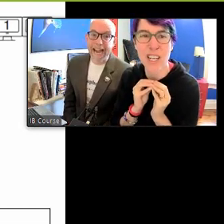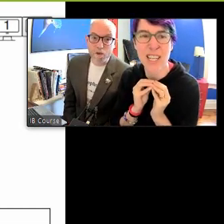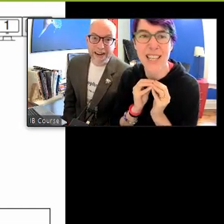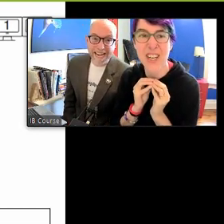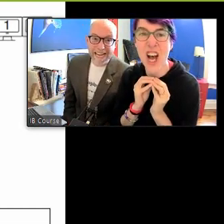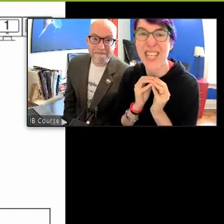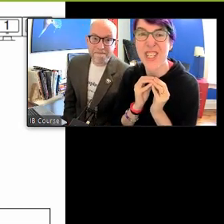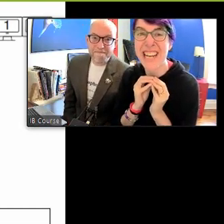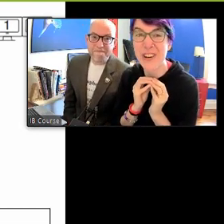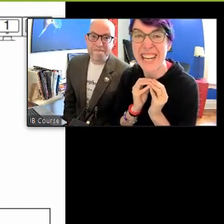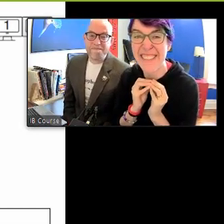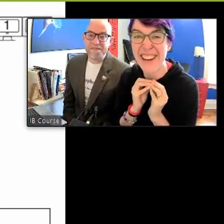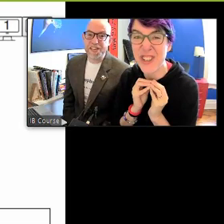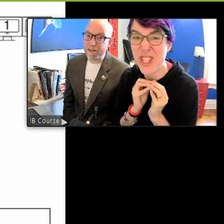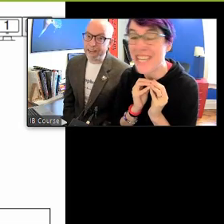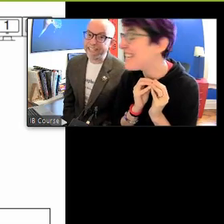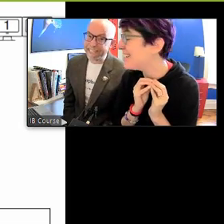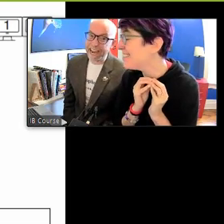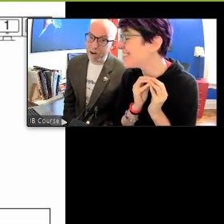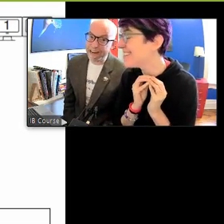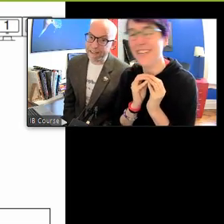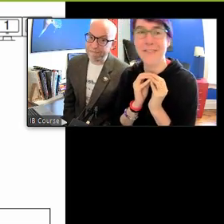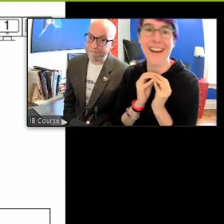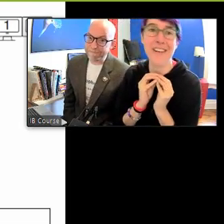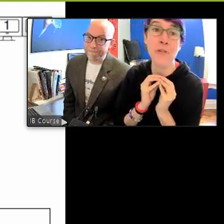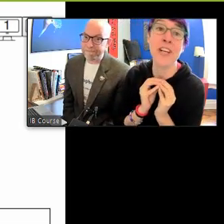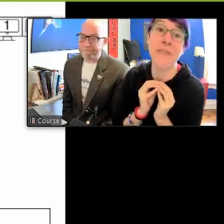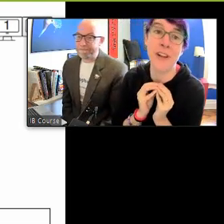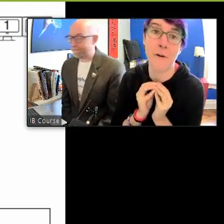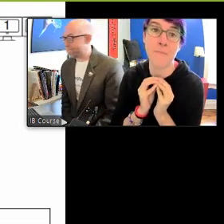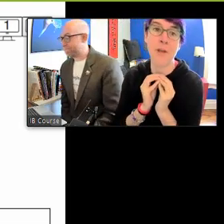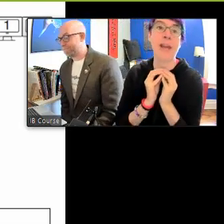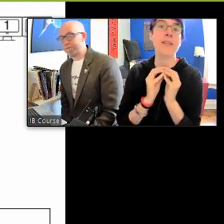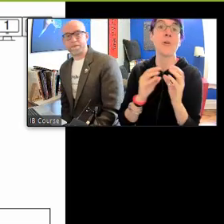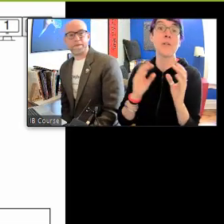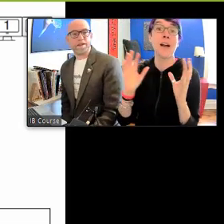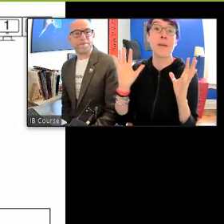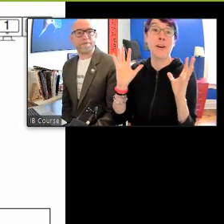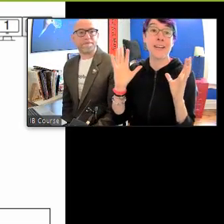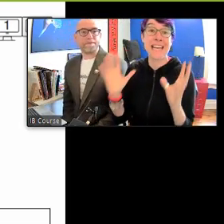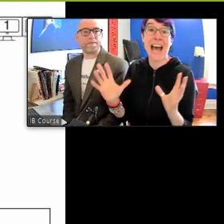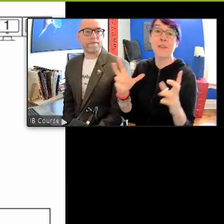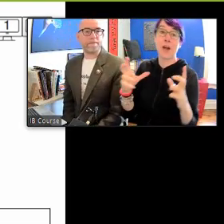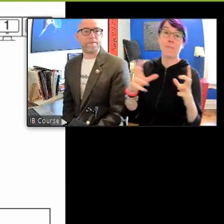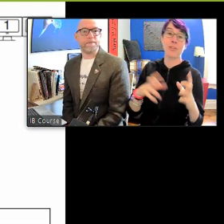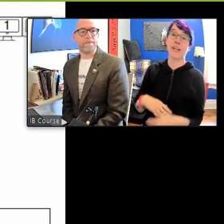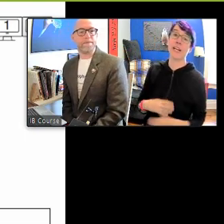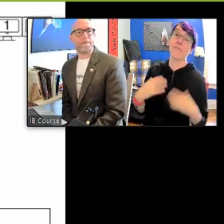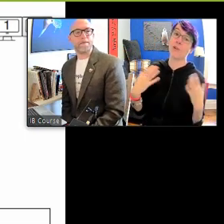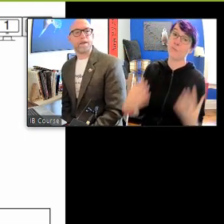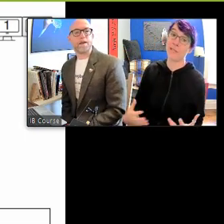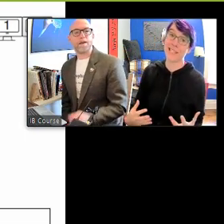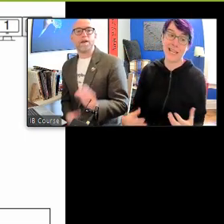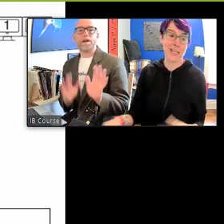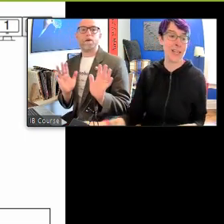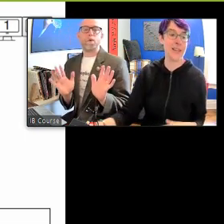word? Sharing. They're not sharing their sharing genes. Sharing is caring. Right. No gene flow. Okay. So we're talking about now the opportunity for